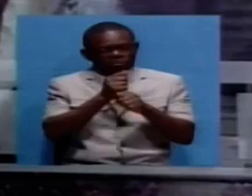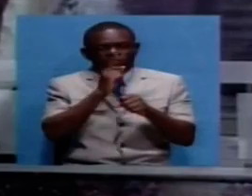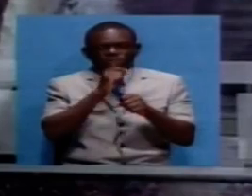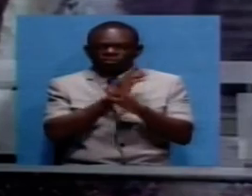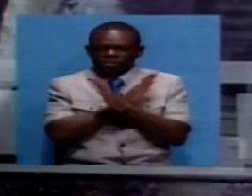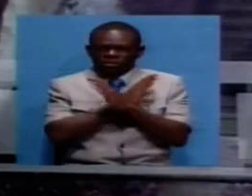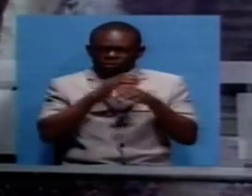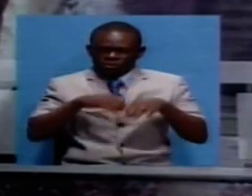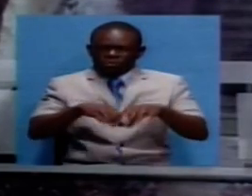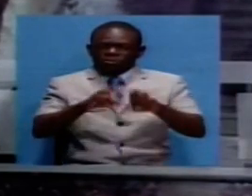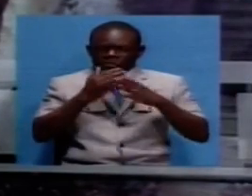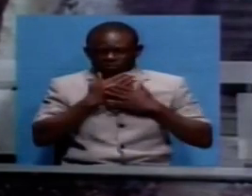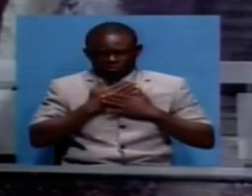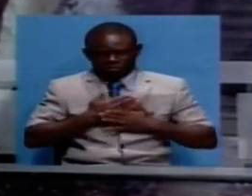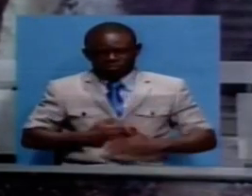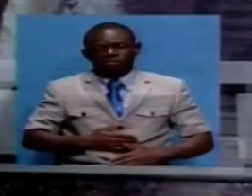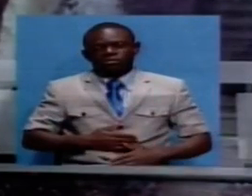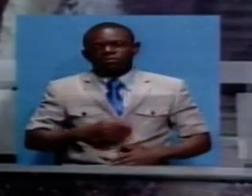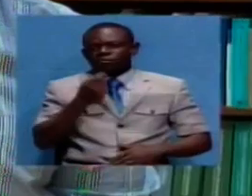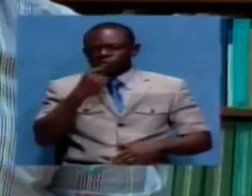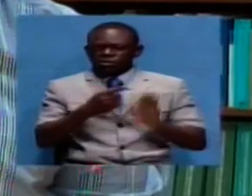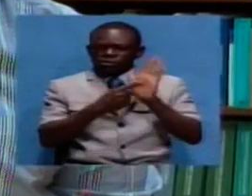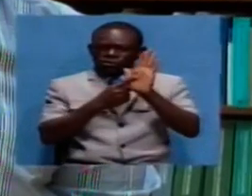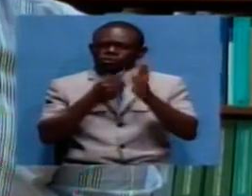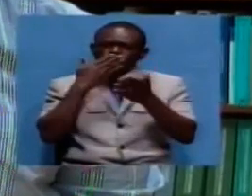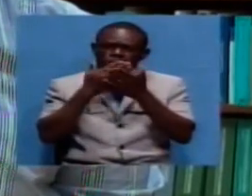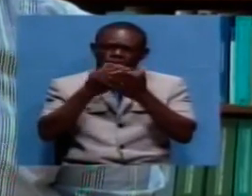correct picture locally and abroad.